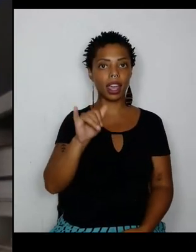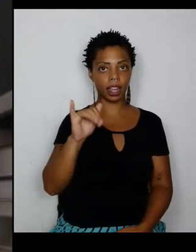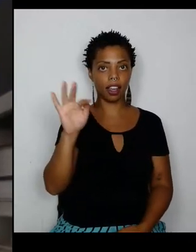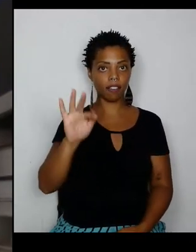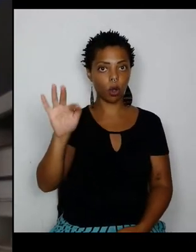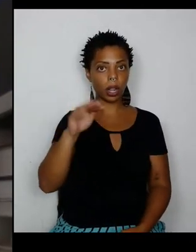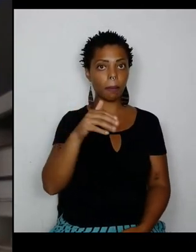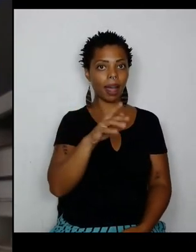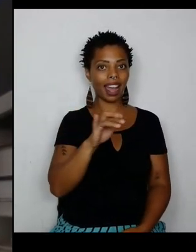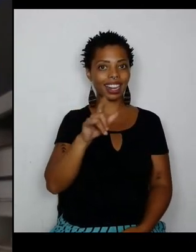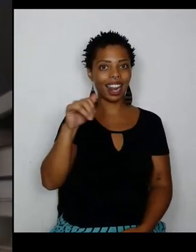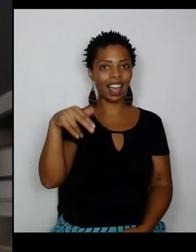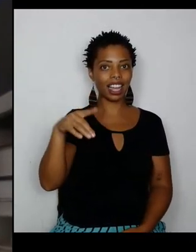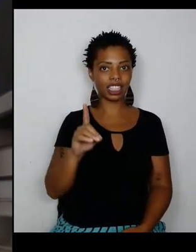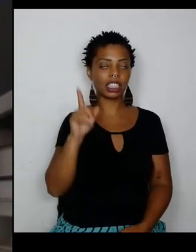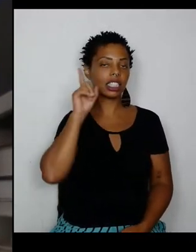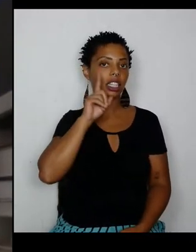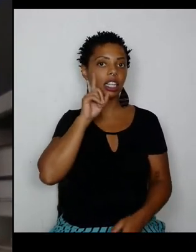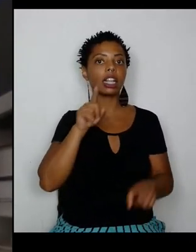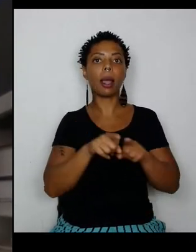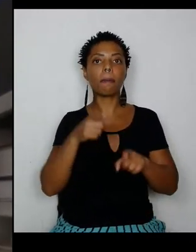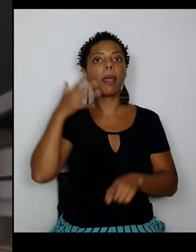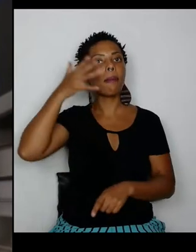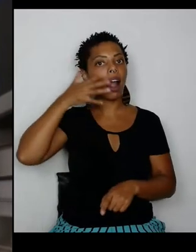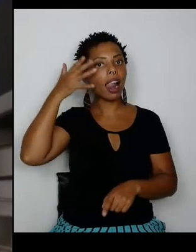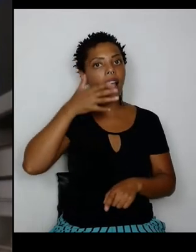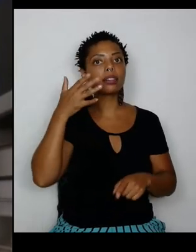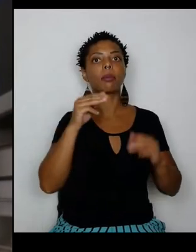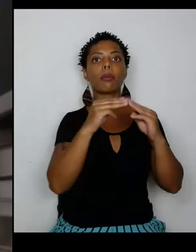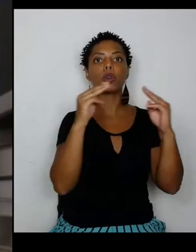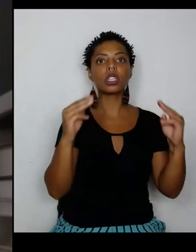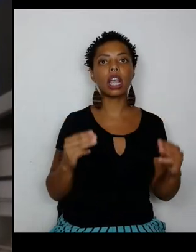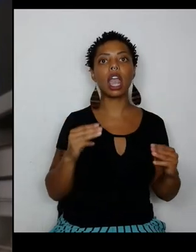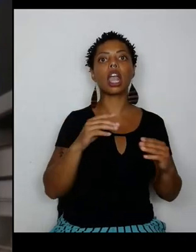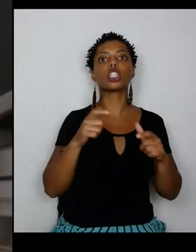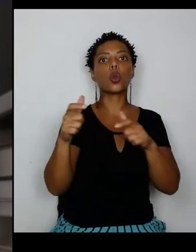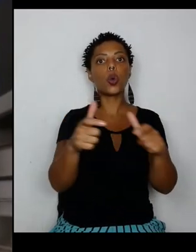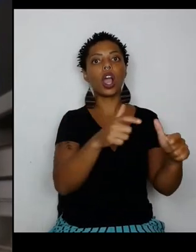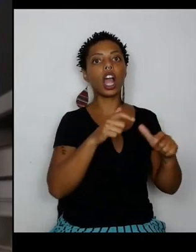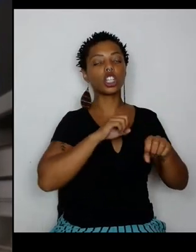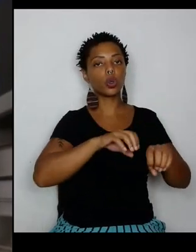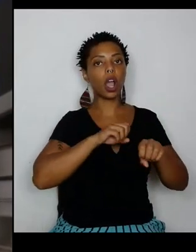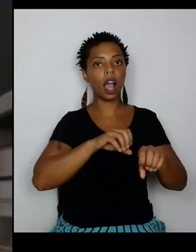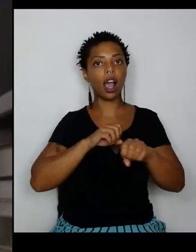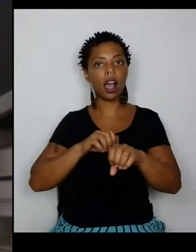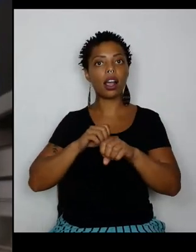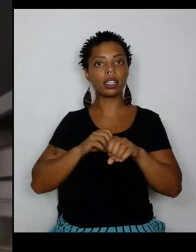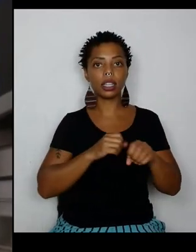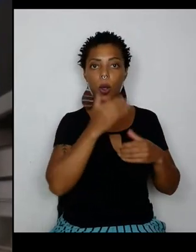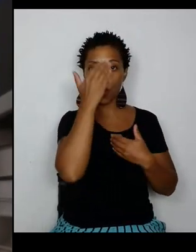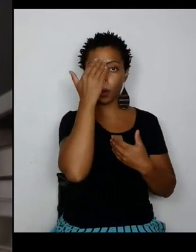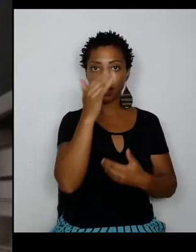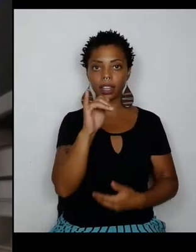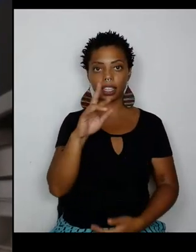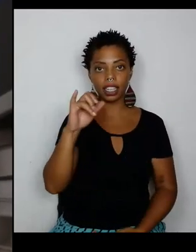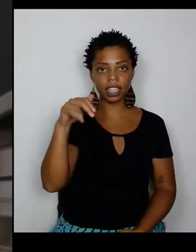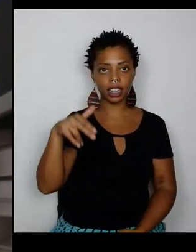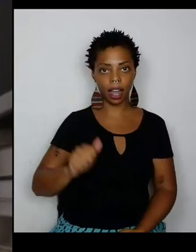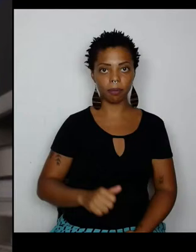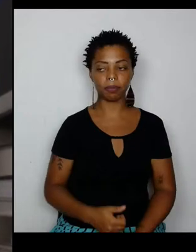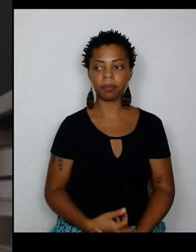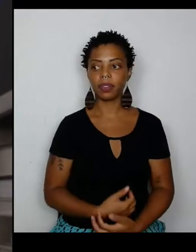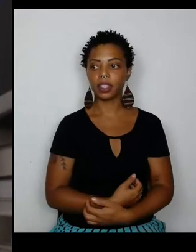in the usa and she lectures at different museums and educational organizations thank you very much